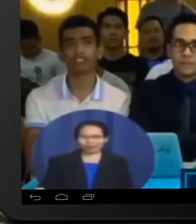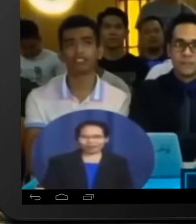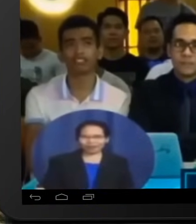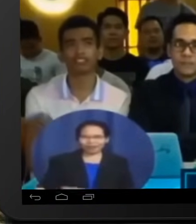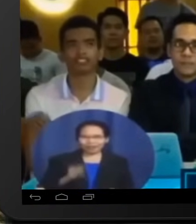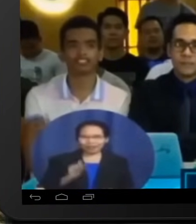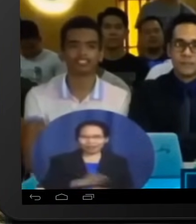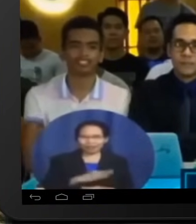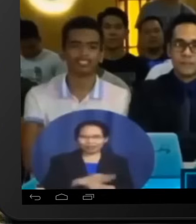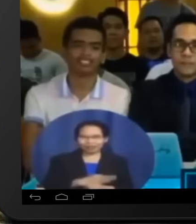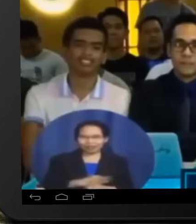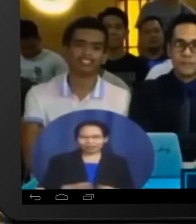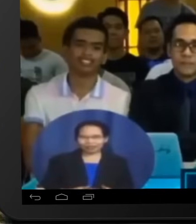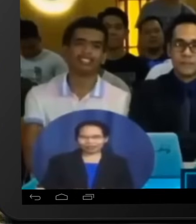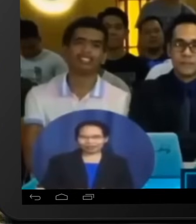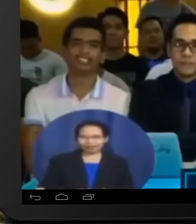Nawawala-wala.